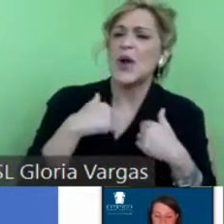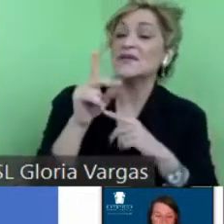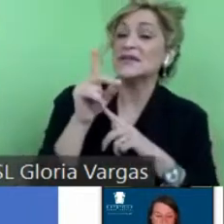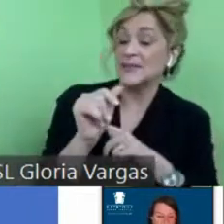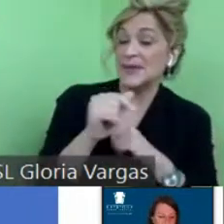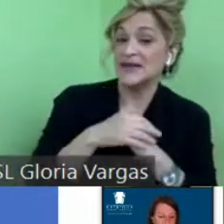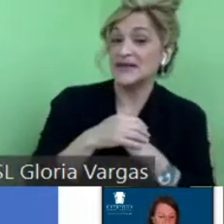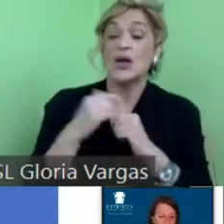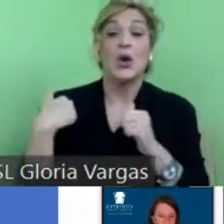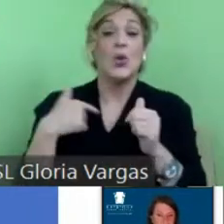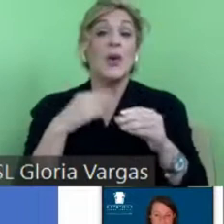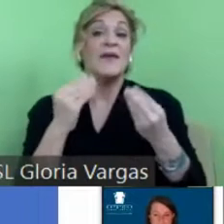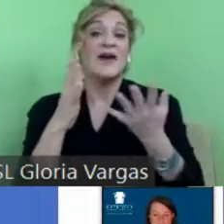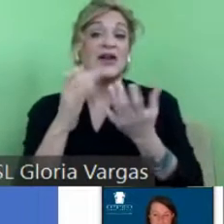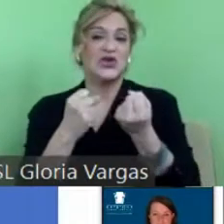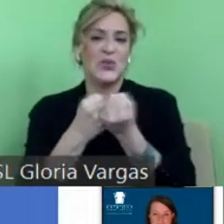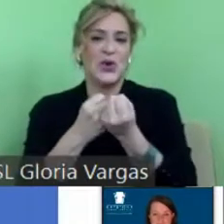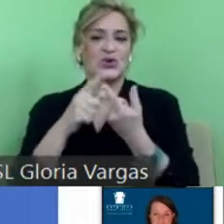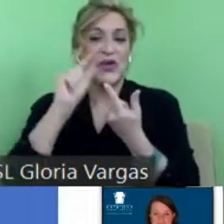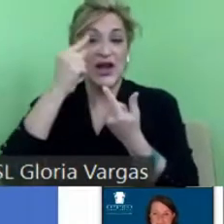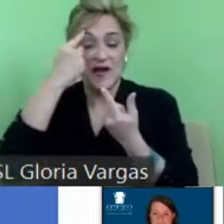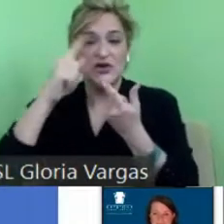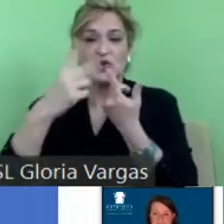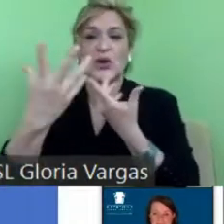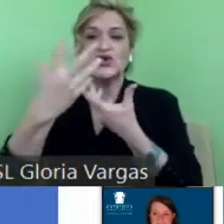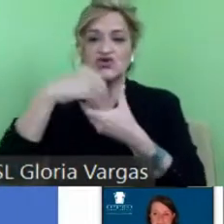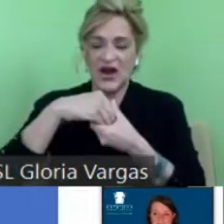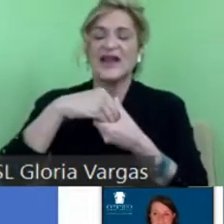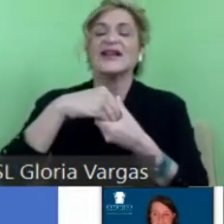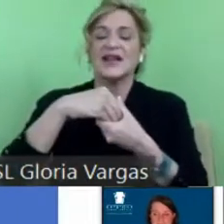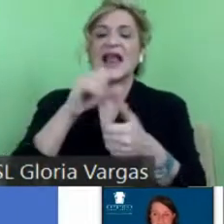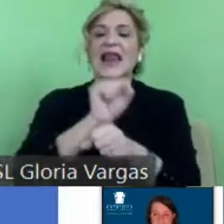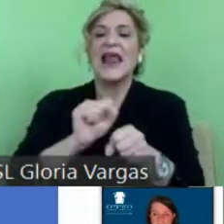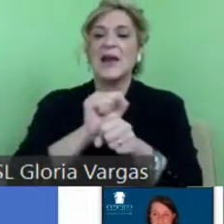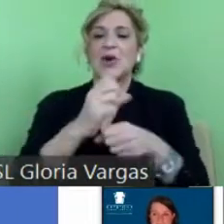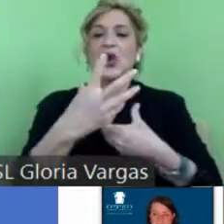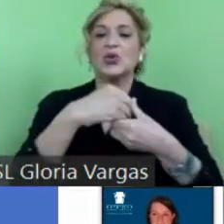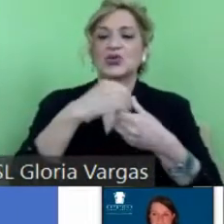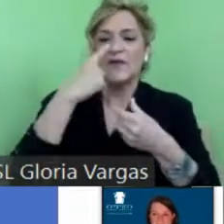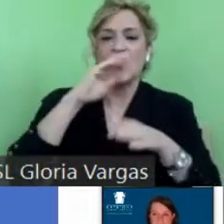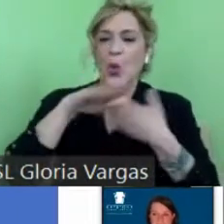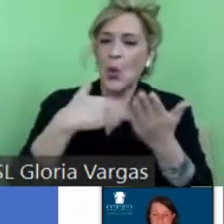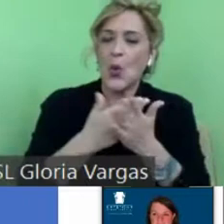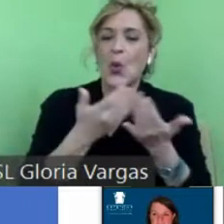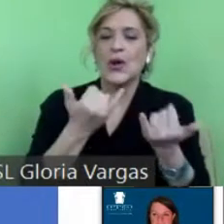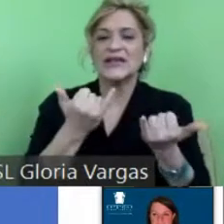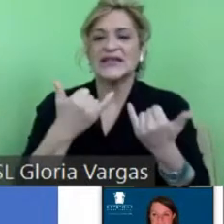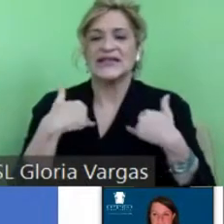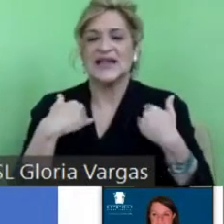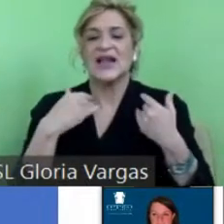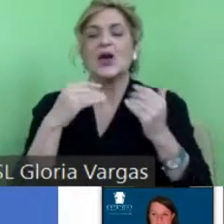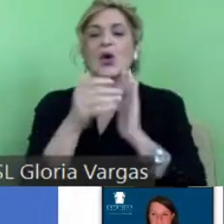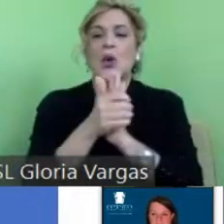We provided support to the government to integrate labor inclusion in all existing policies and legislation.